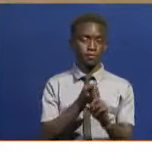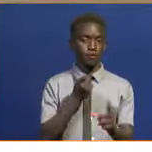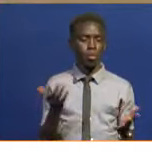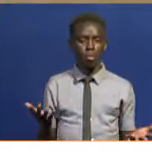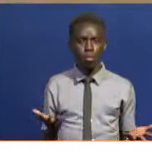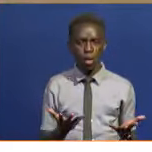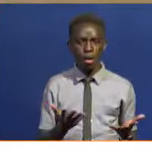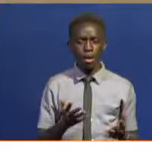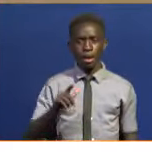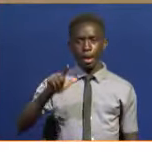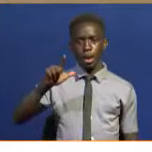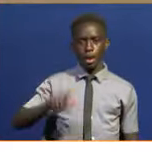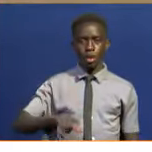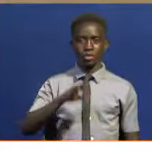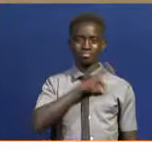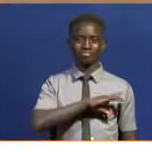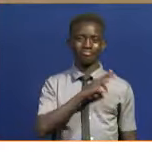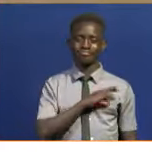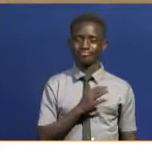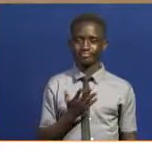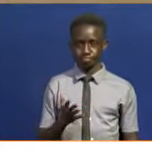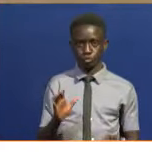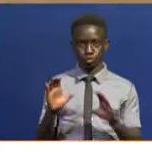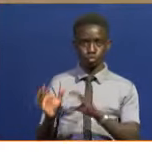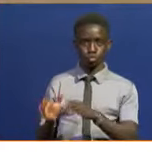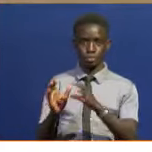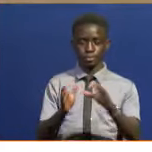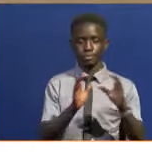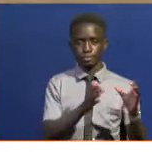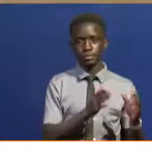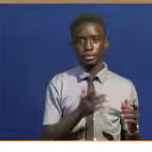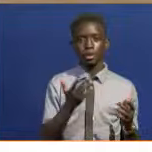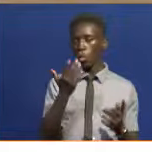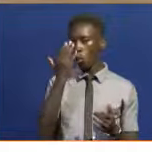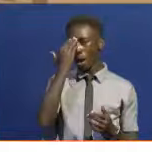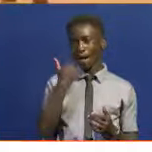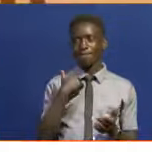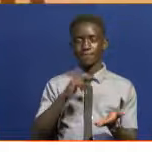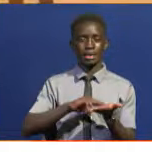communities who are short on time and resources.